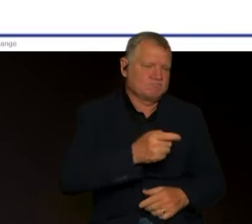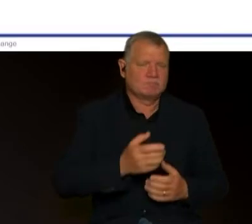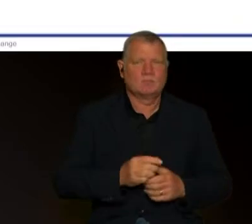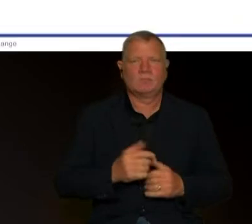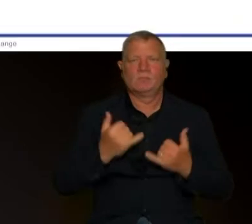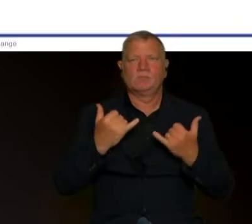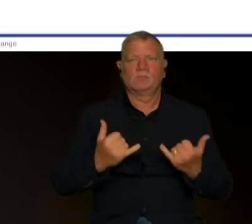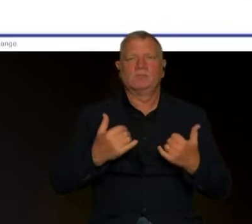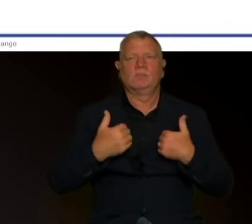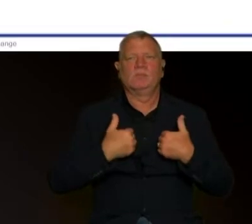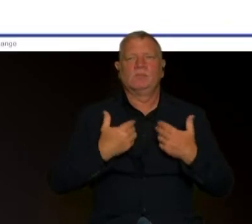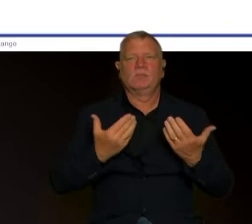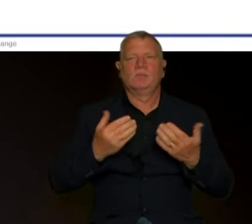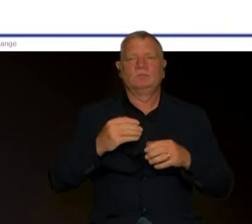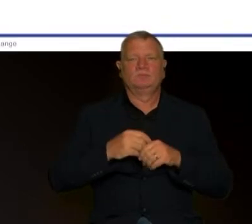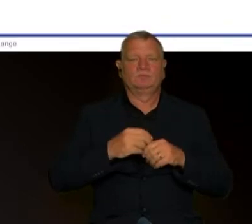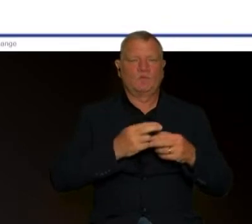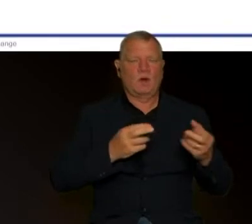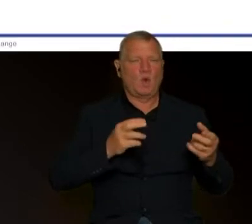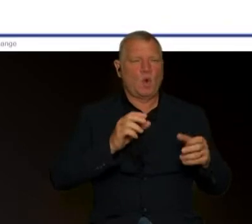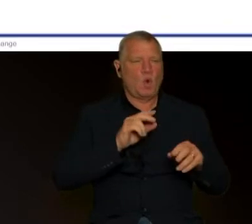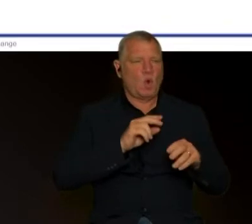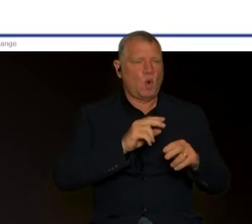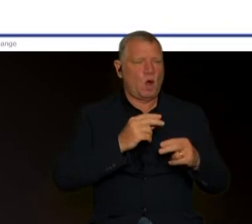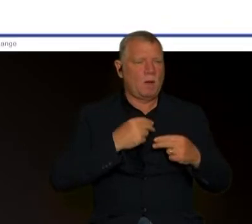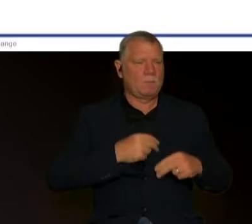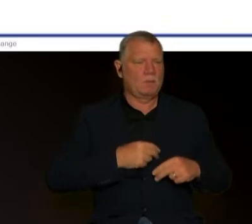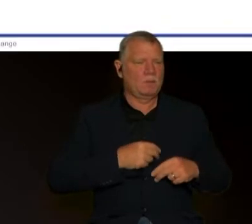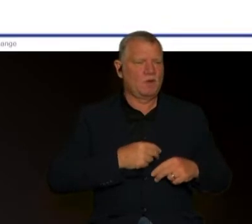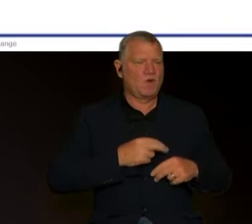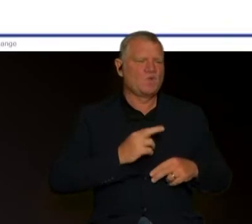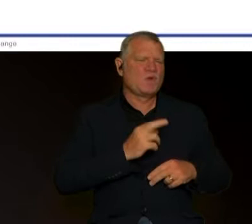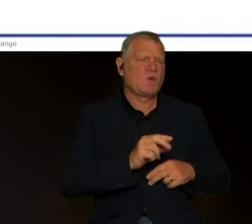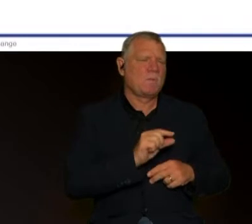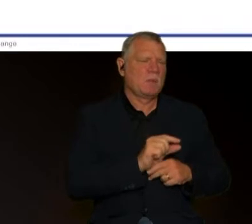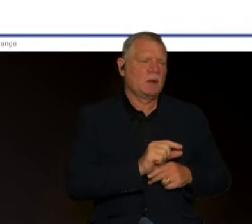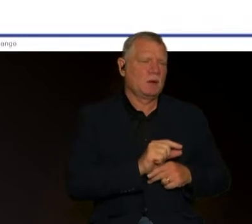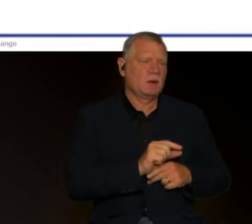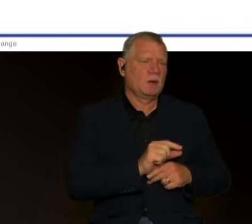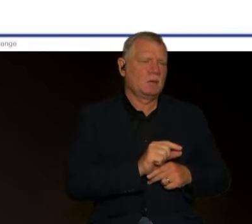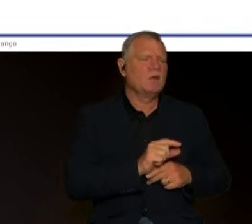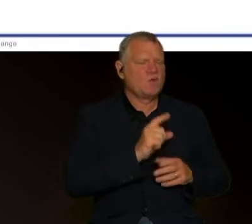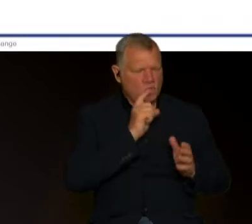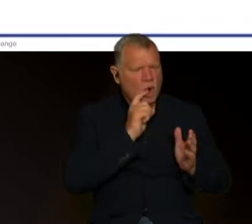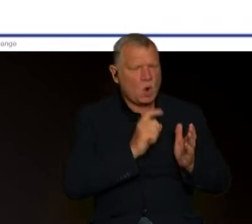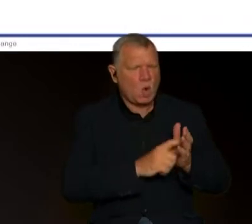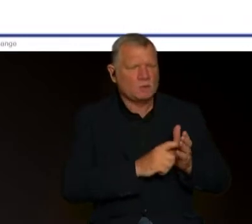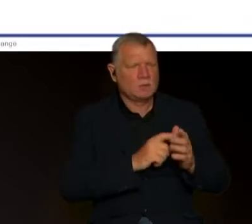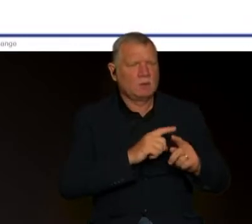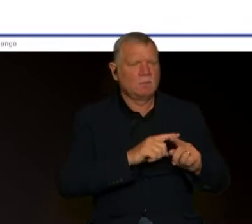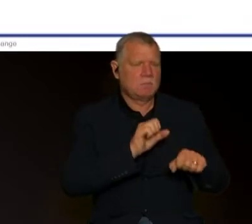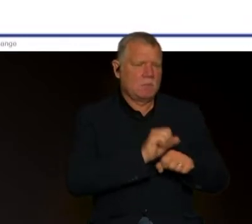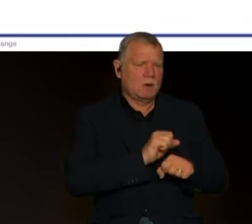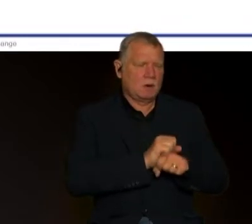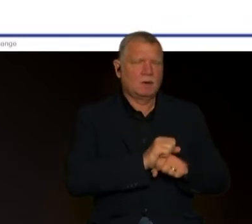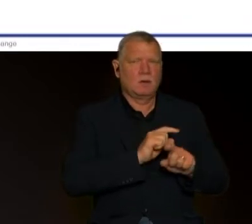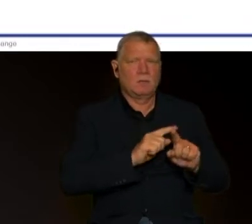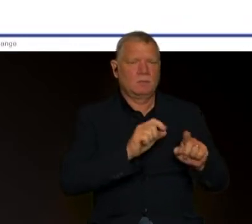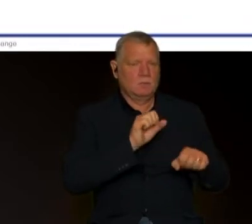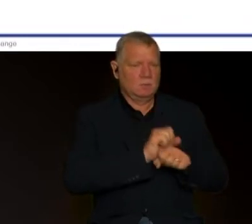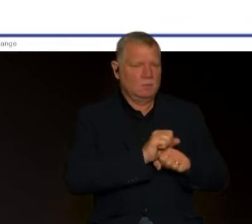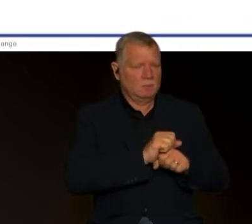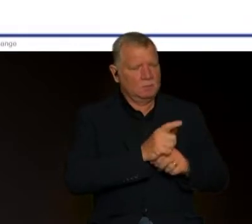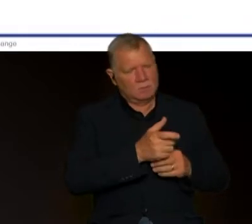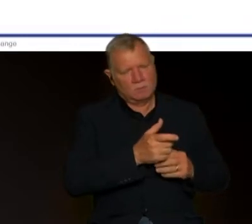Wow. The thing here is that the trend in human resources is to use small rewards, but it is recognized,